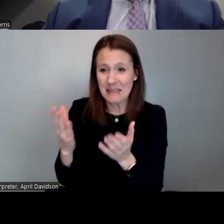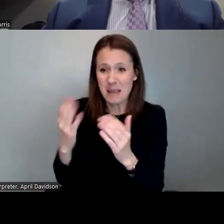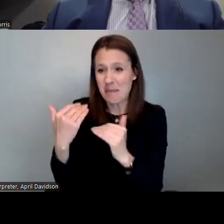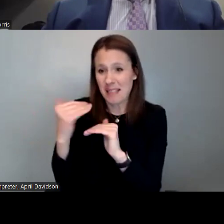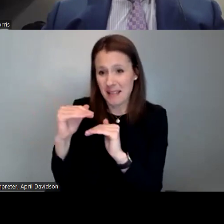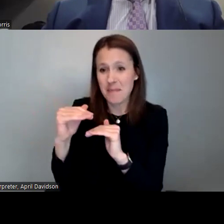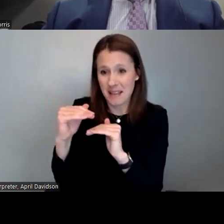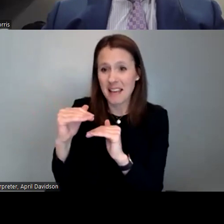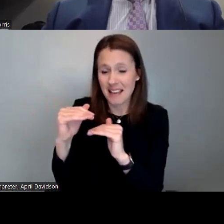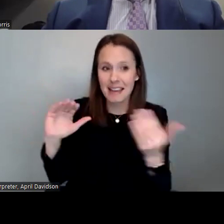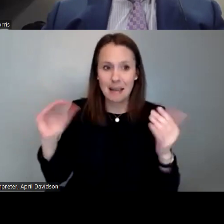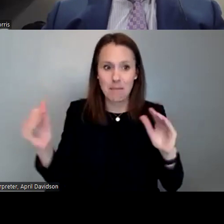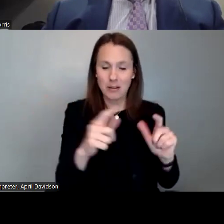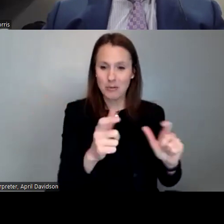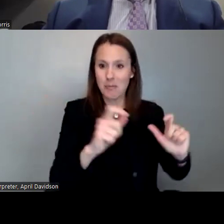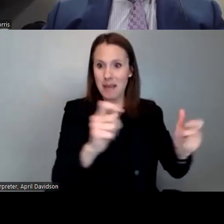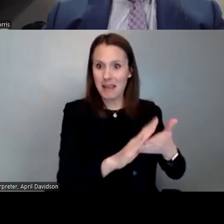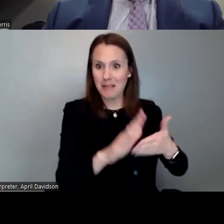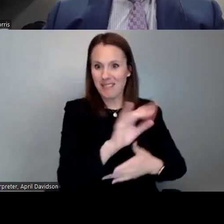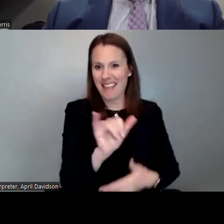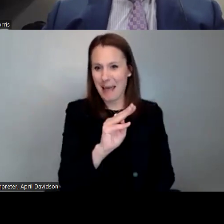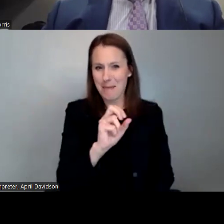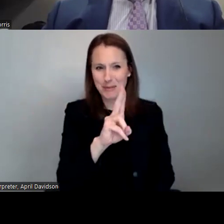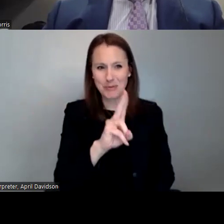limited, comparatively speaking.